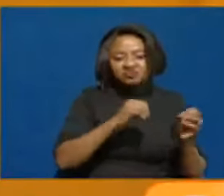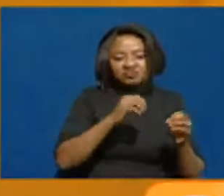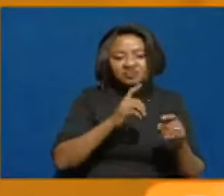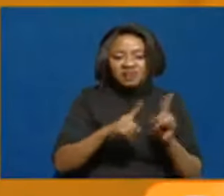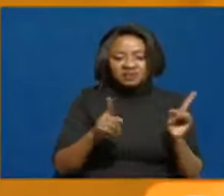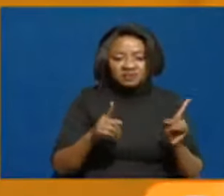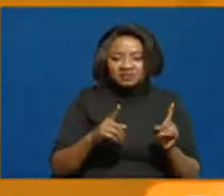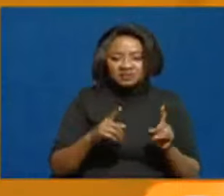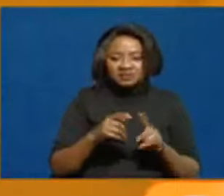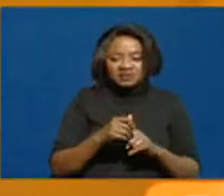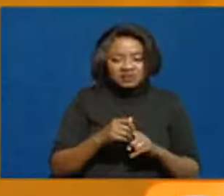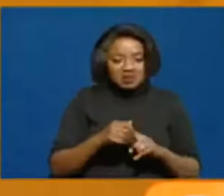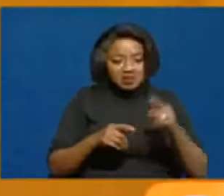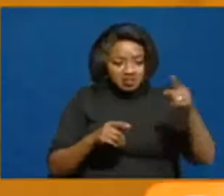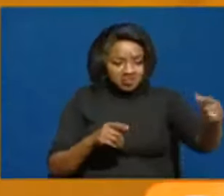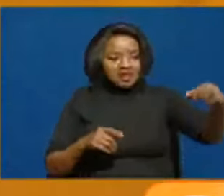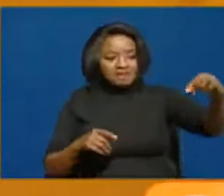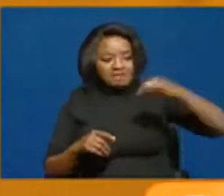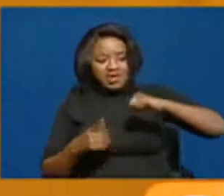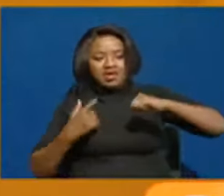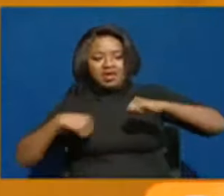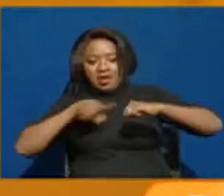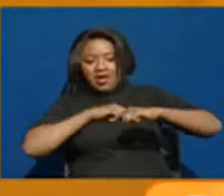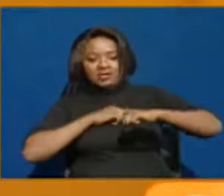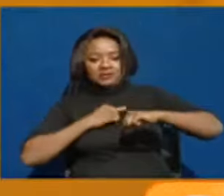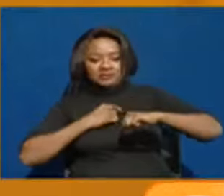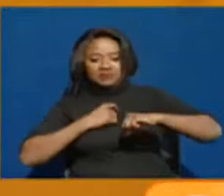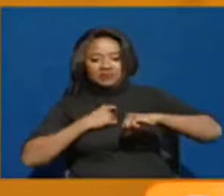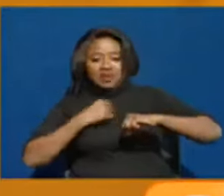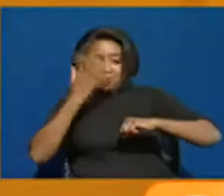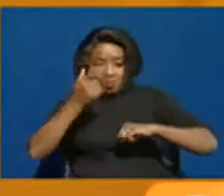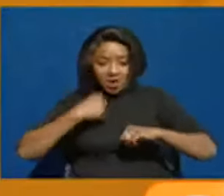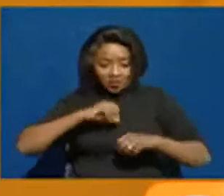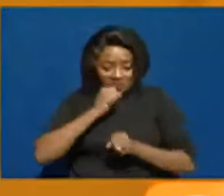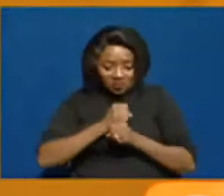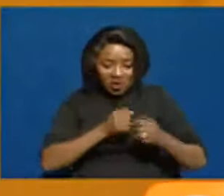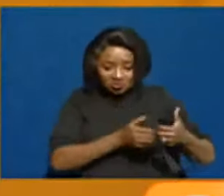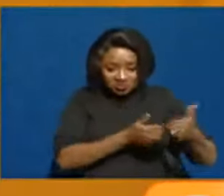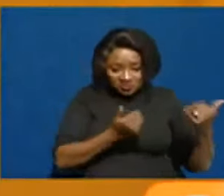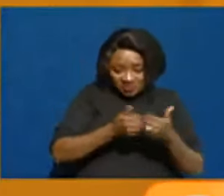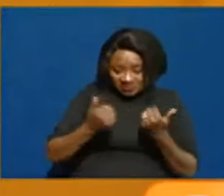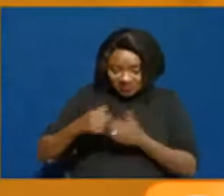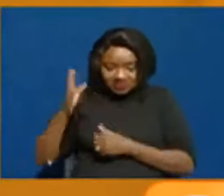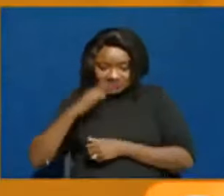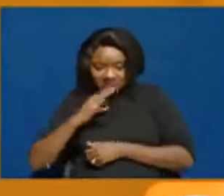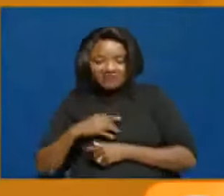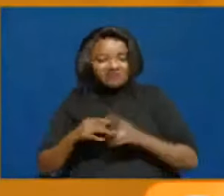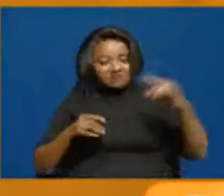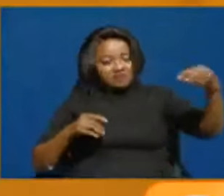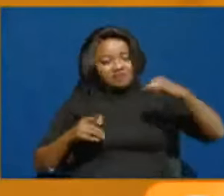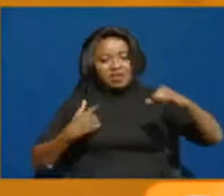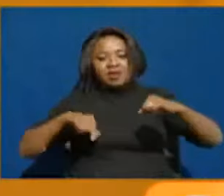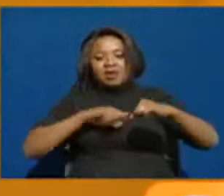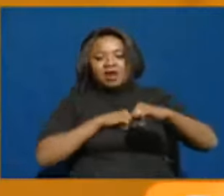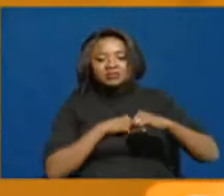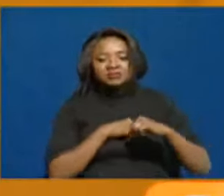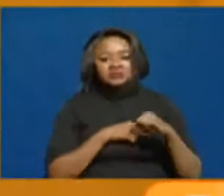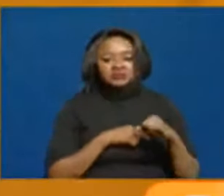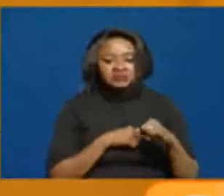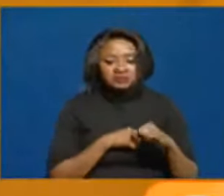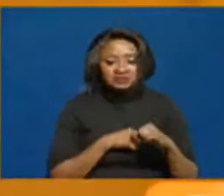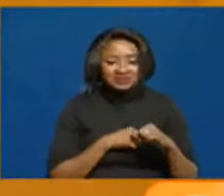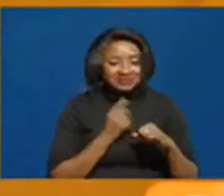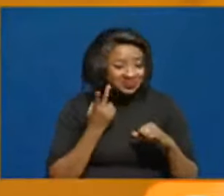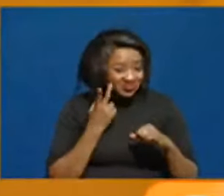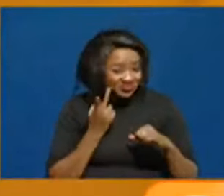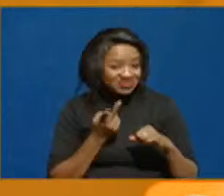essentially, it should be the other way around. We should be paid to segregate waste at source. And therefore, that's that the civic education